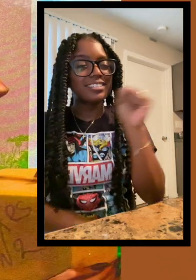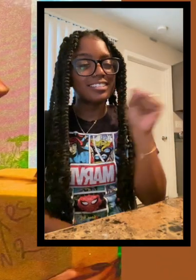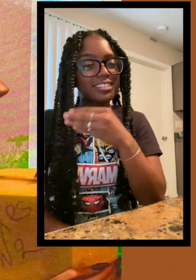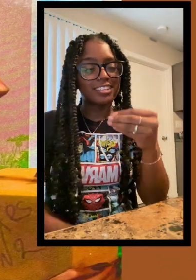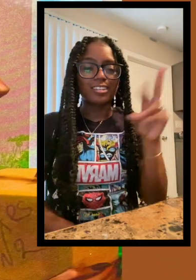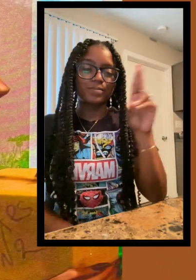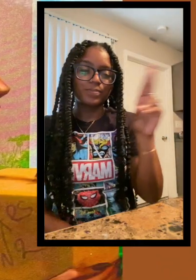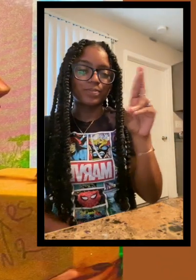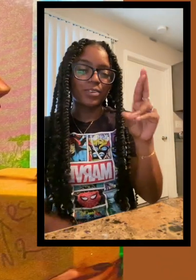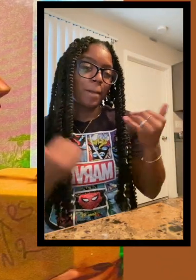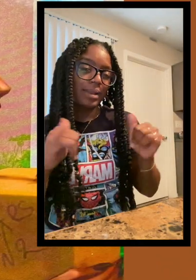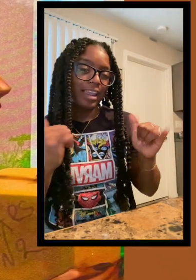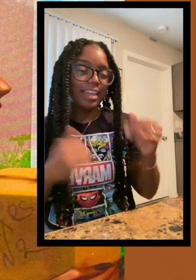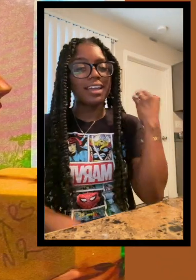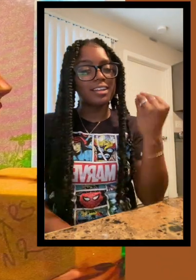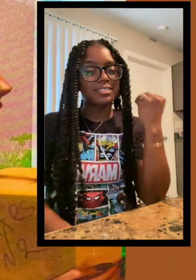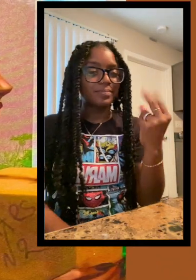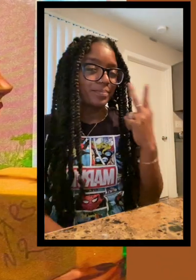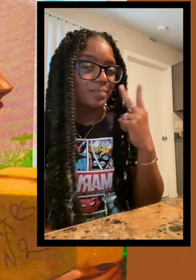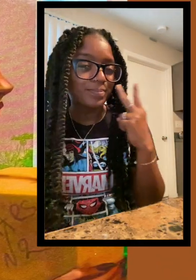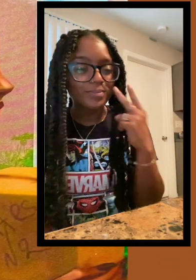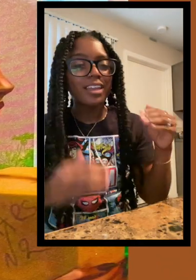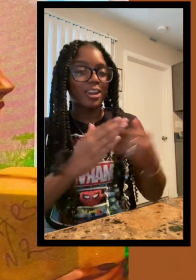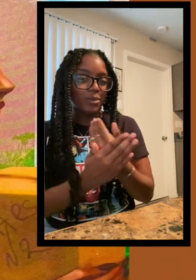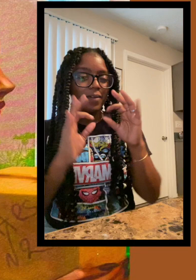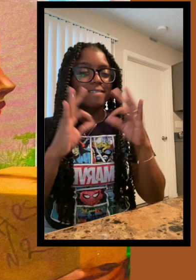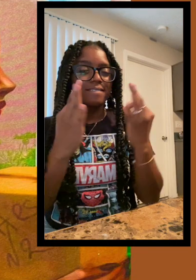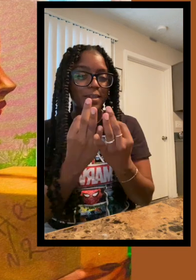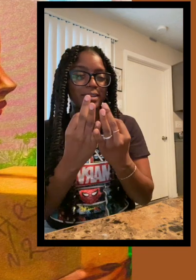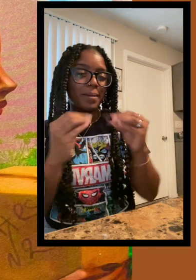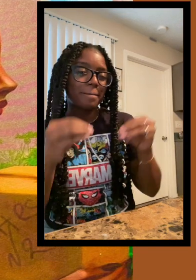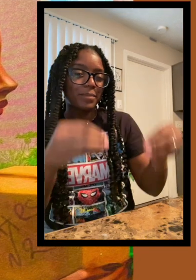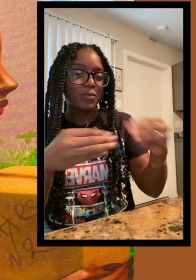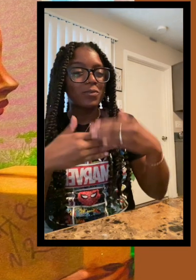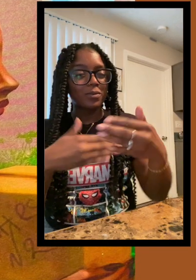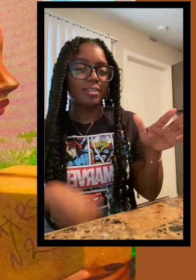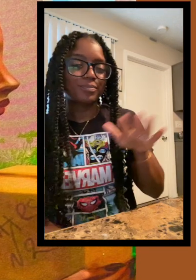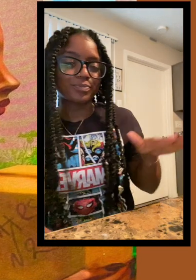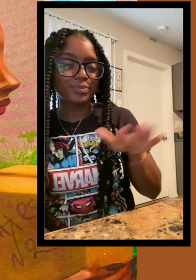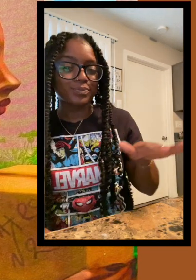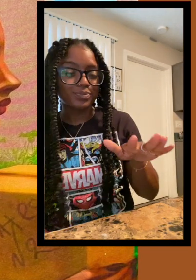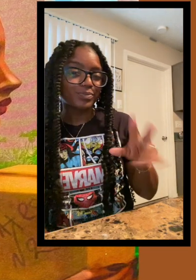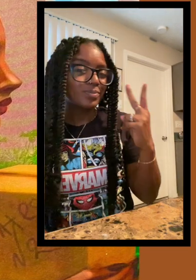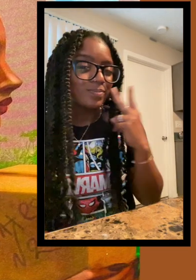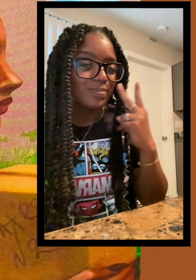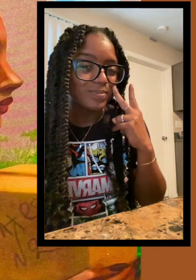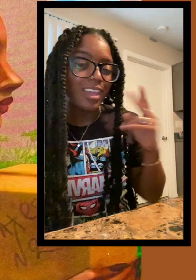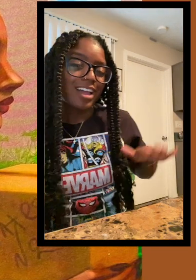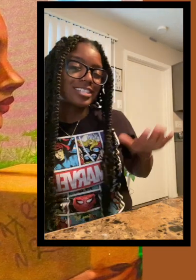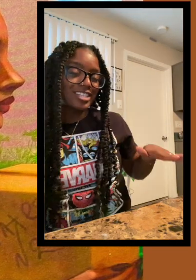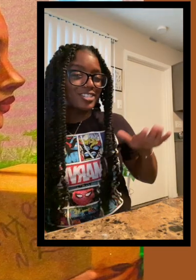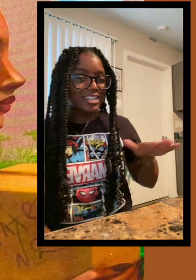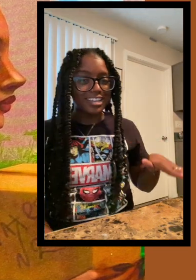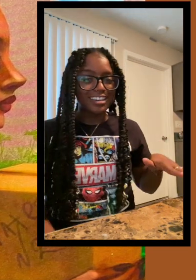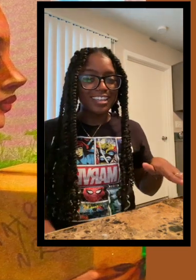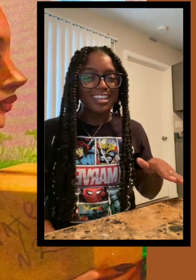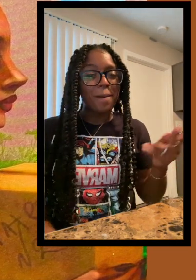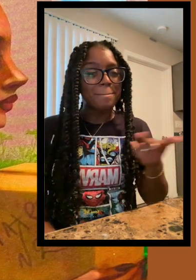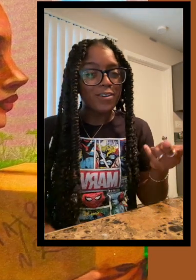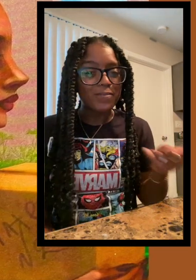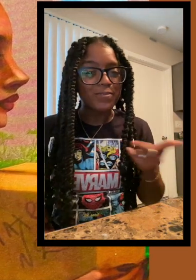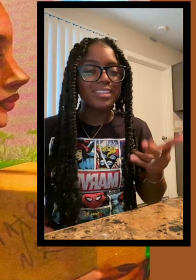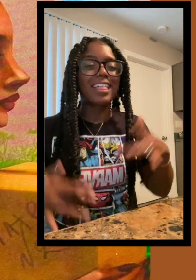One day they were playing outside and noticed a new family who had just moved into the neighborhood and